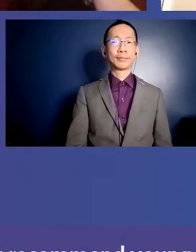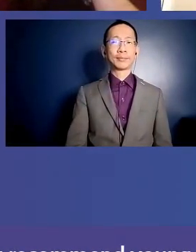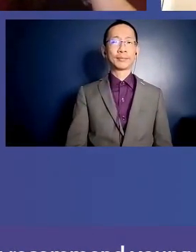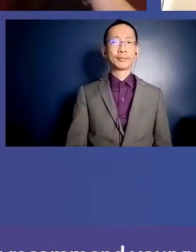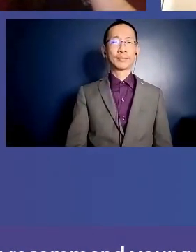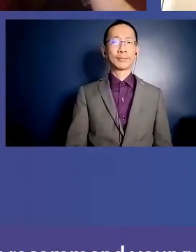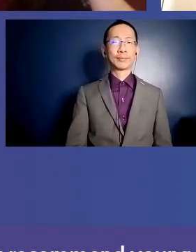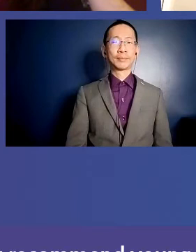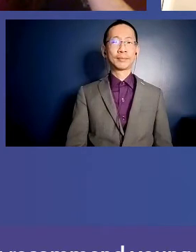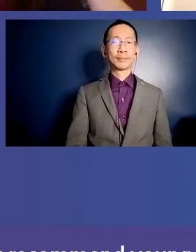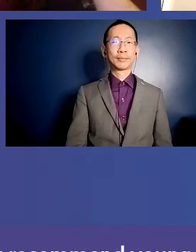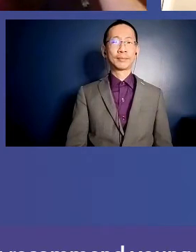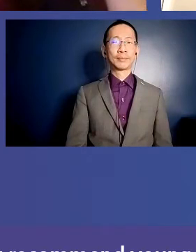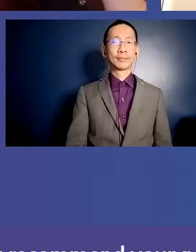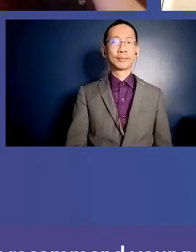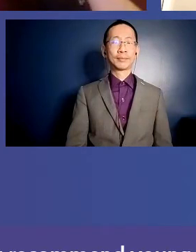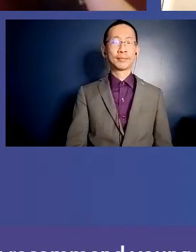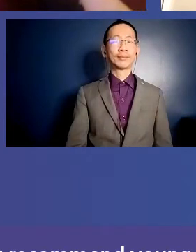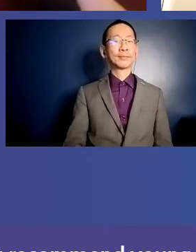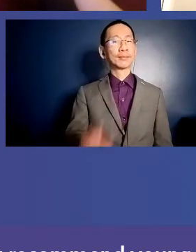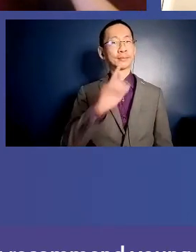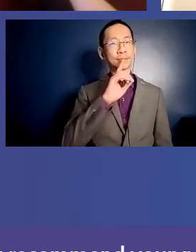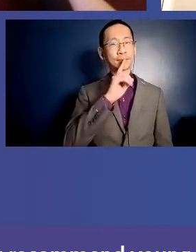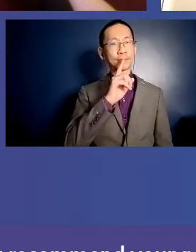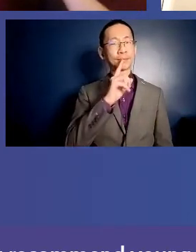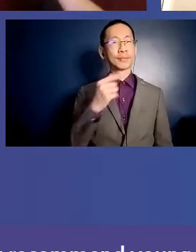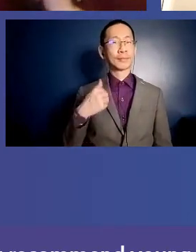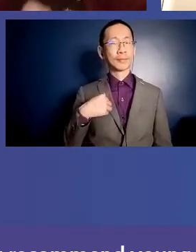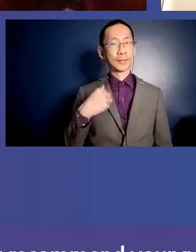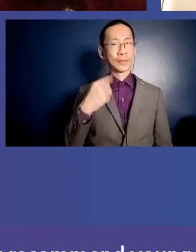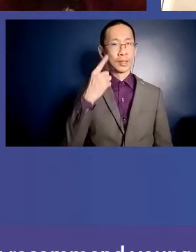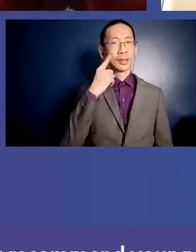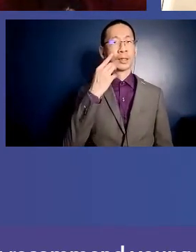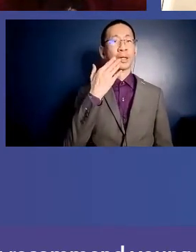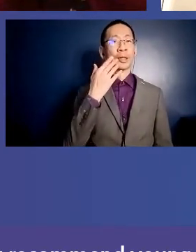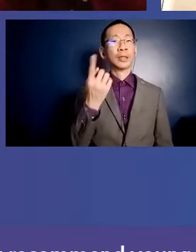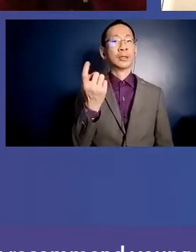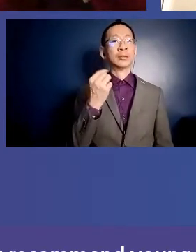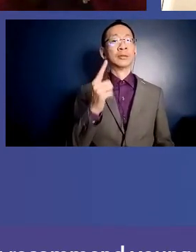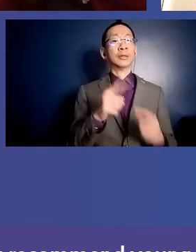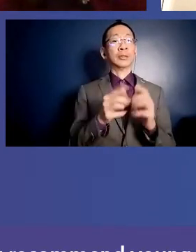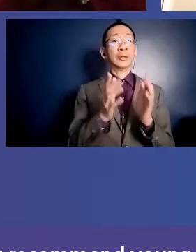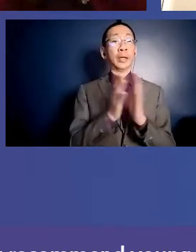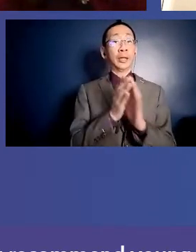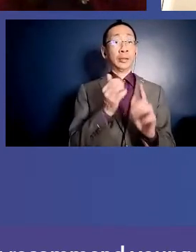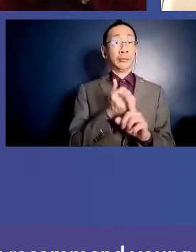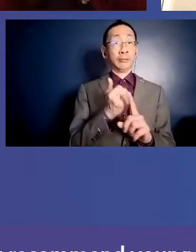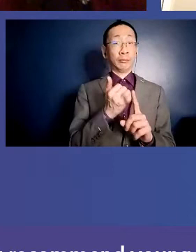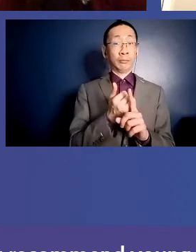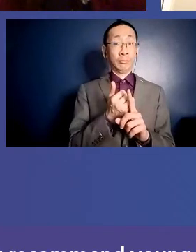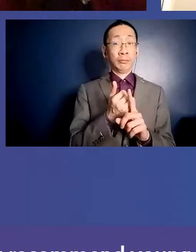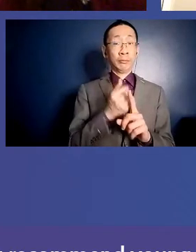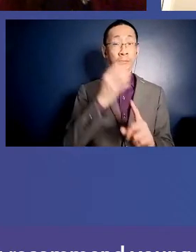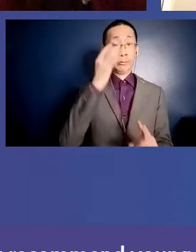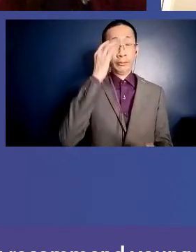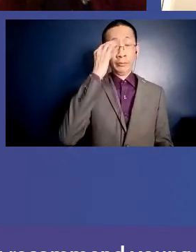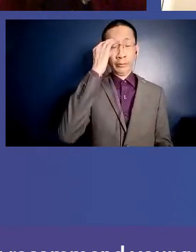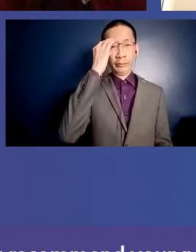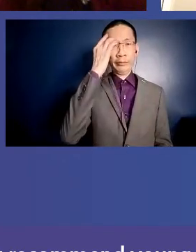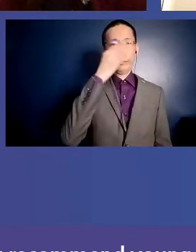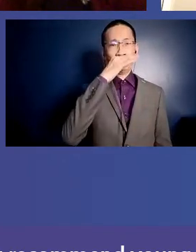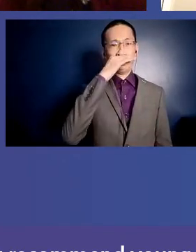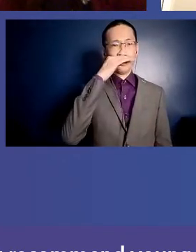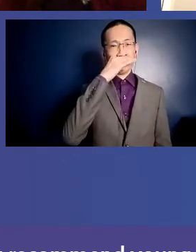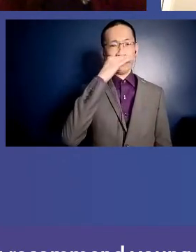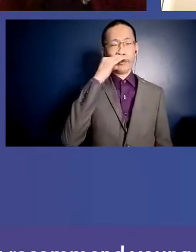Sure. I think a good question to ask yourself is what kind